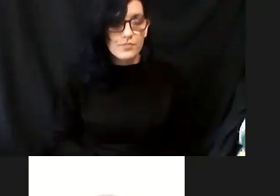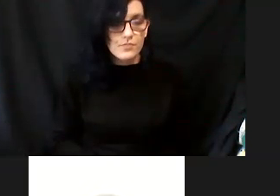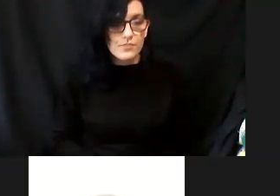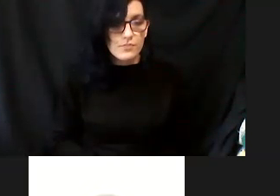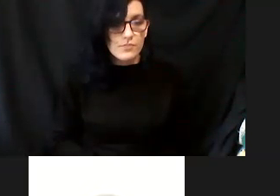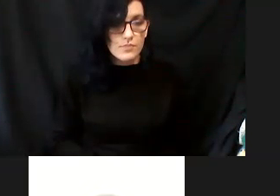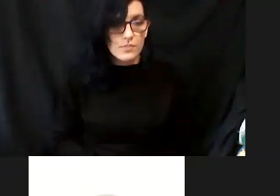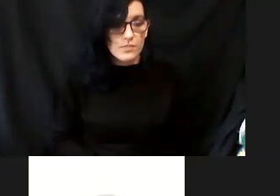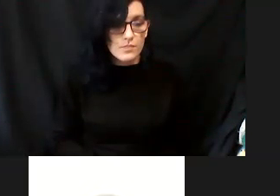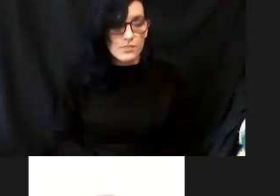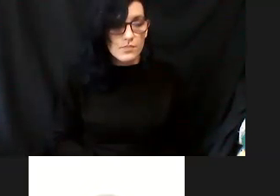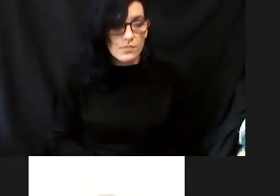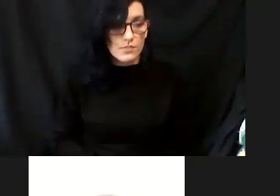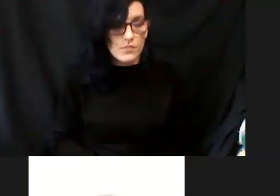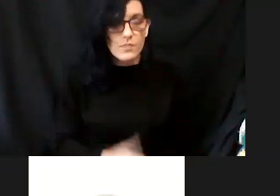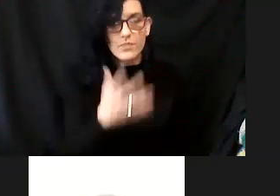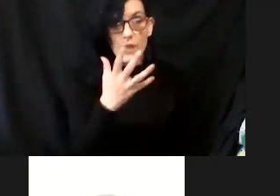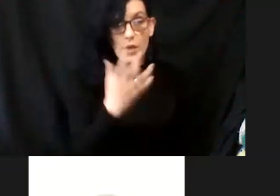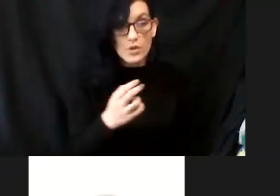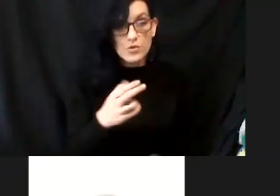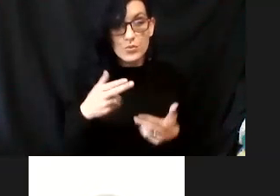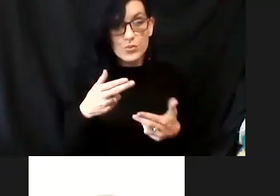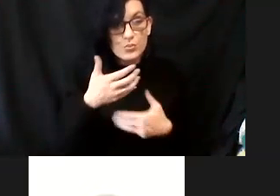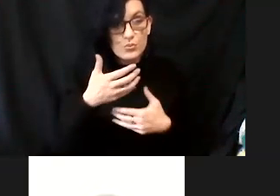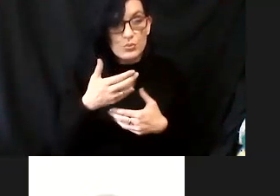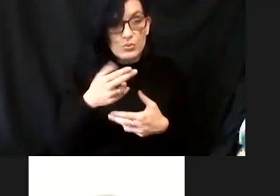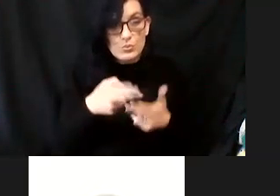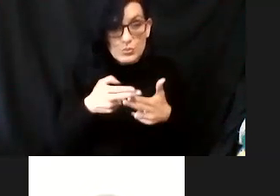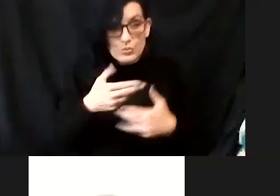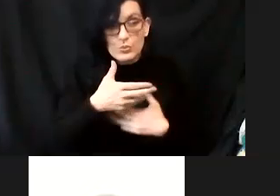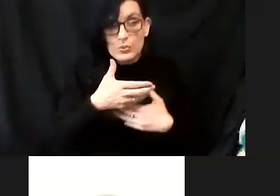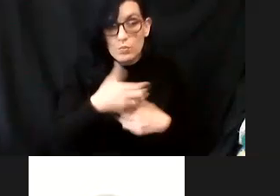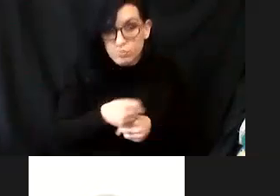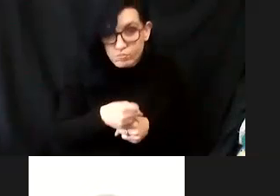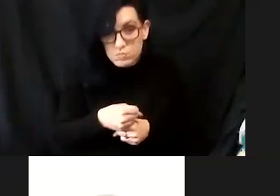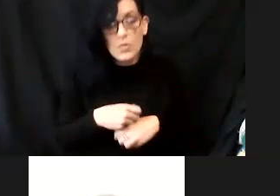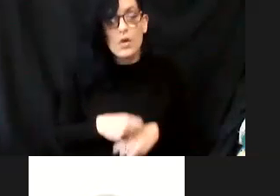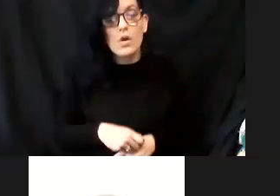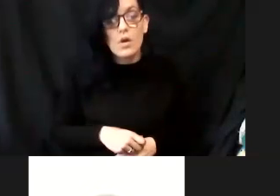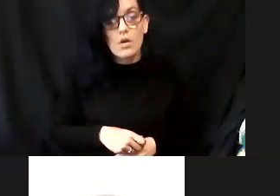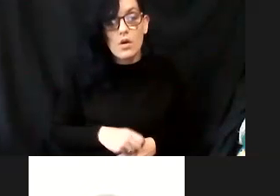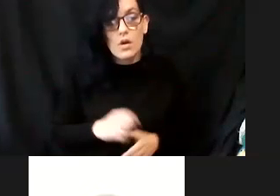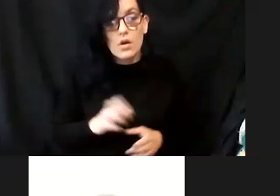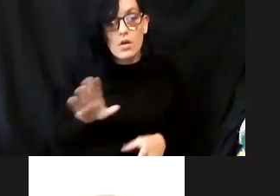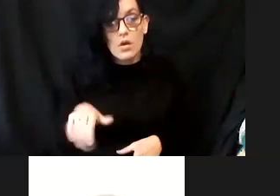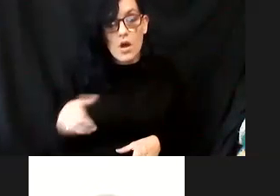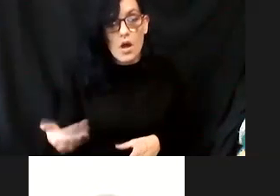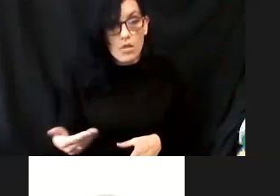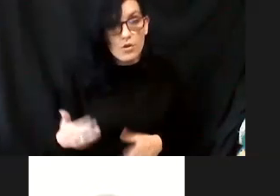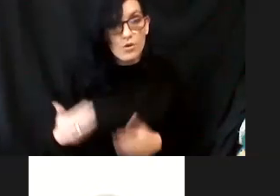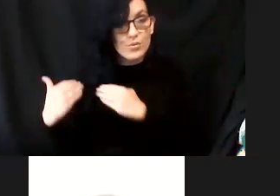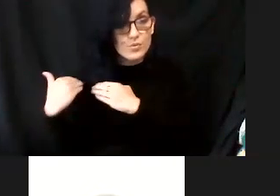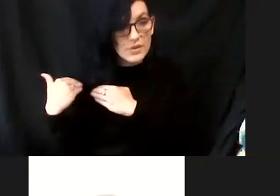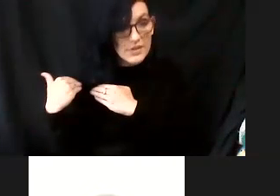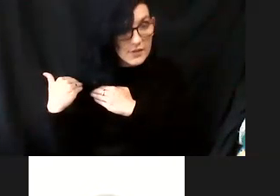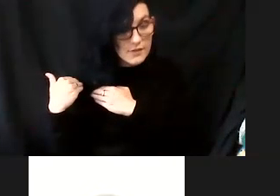really briefly summarize, just in general, some of the other relief that is